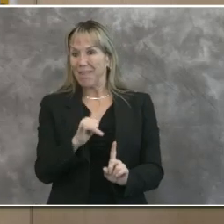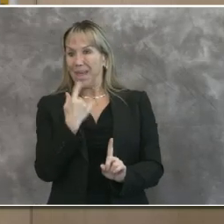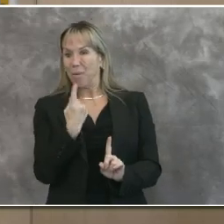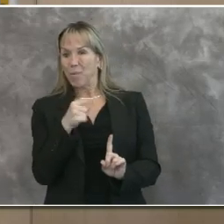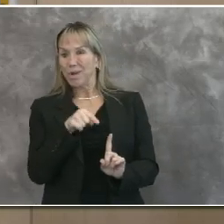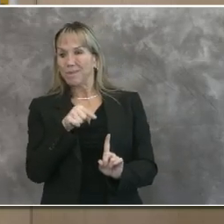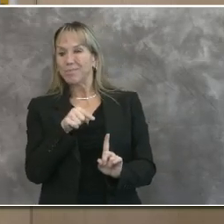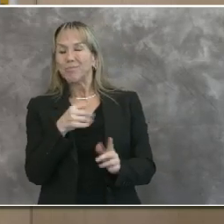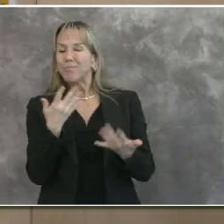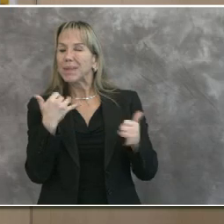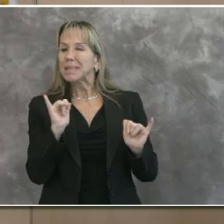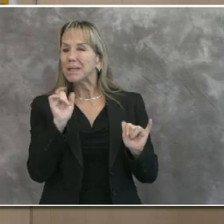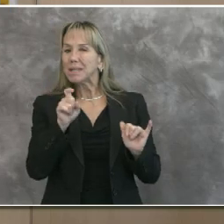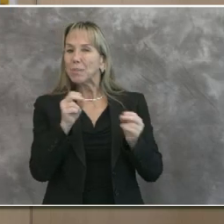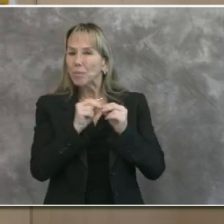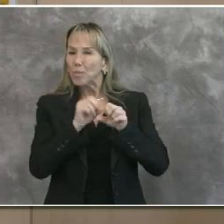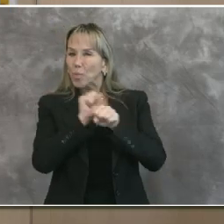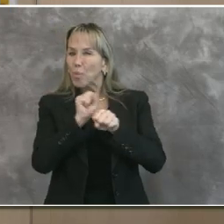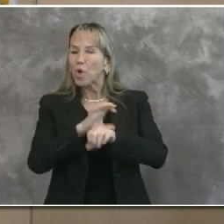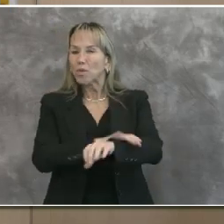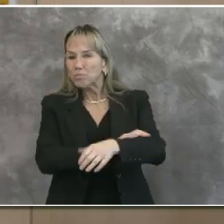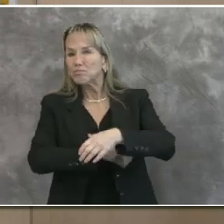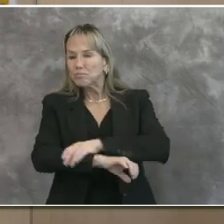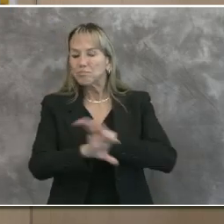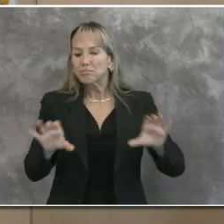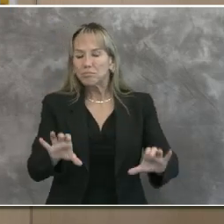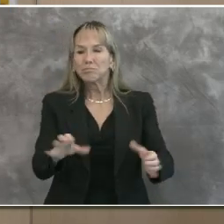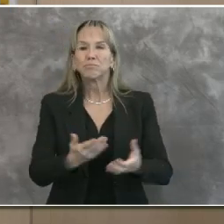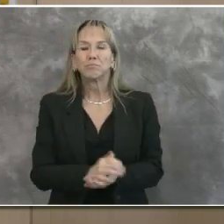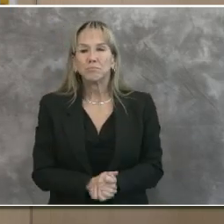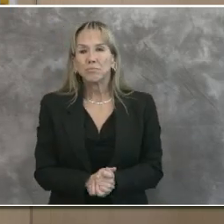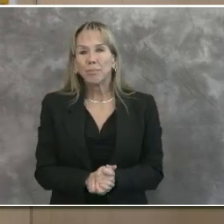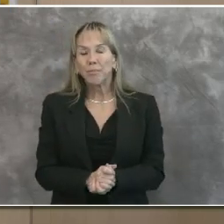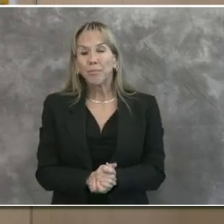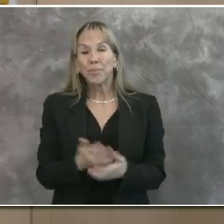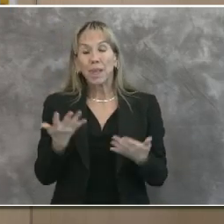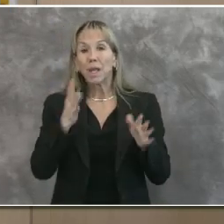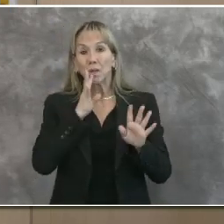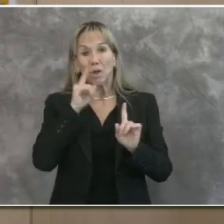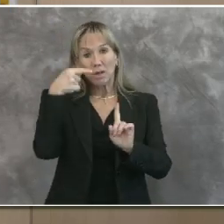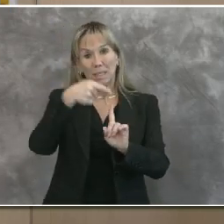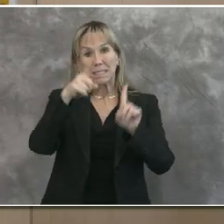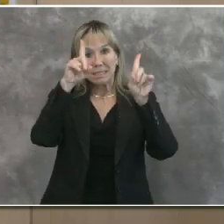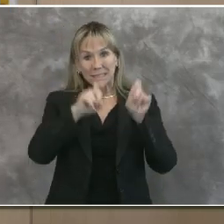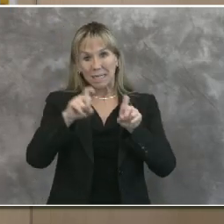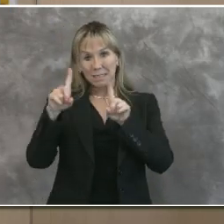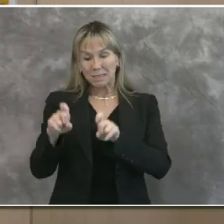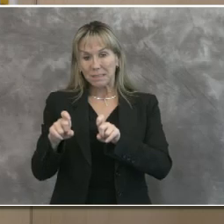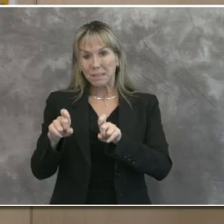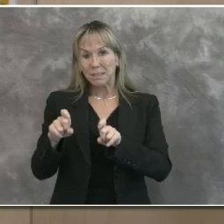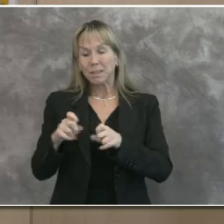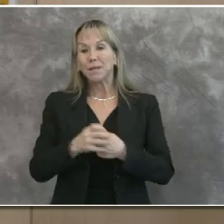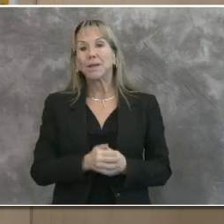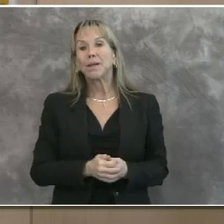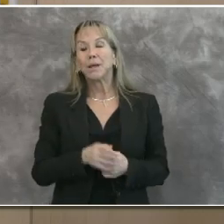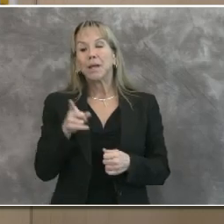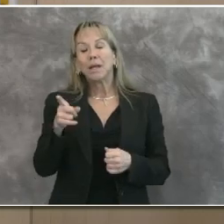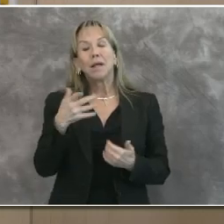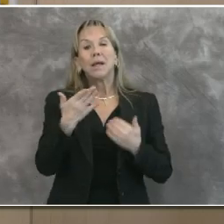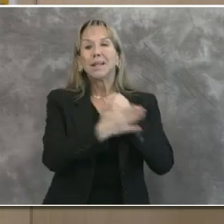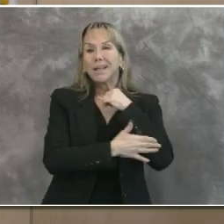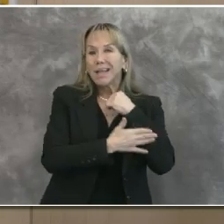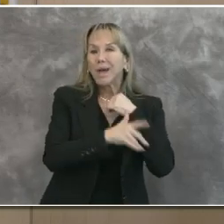that we have to do more work on. When it comes now to testing, the county's